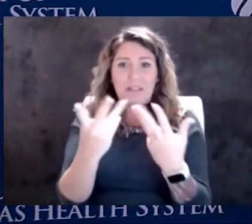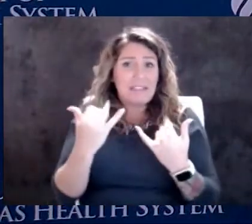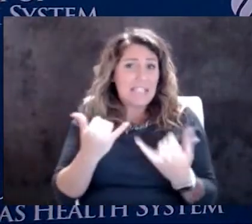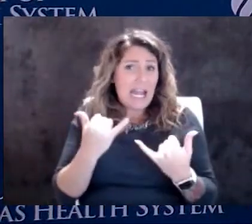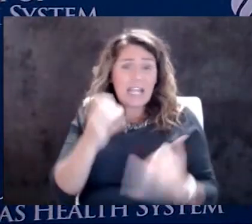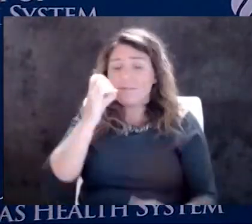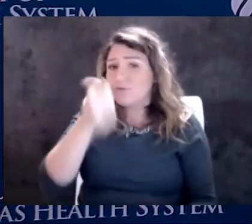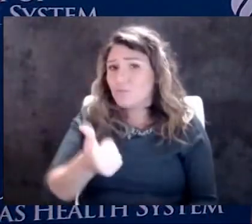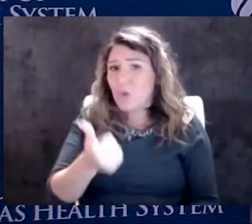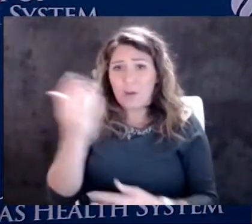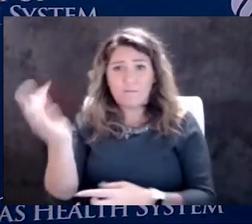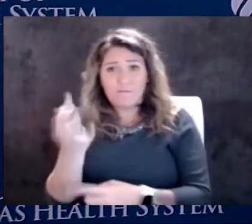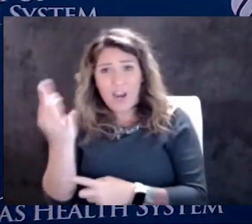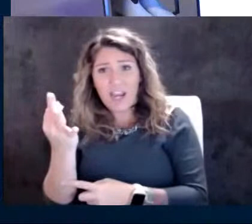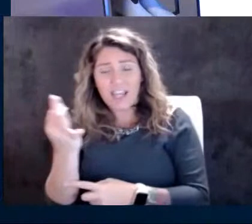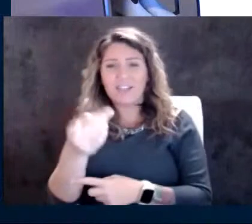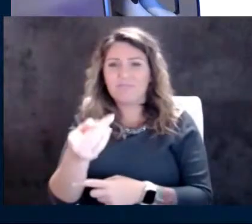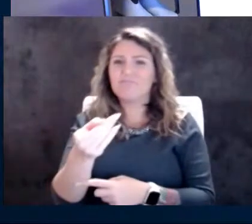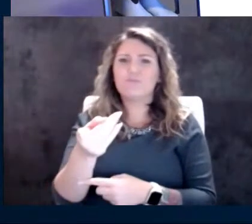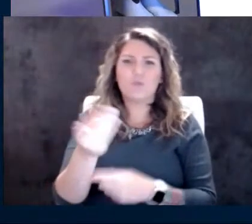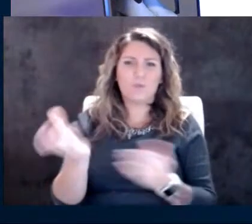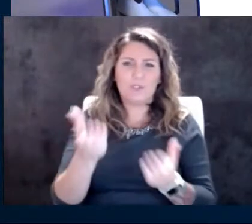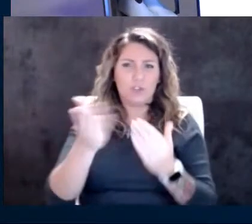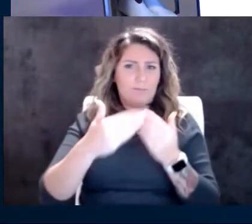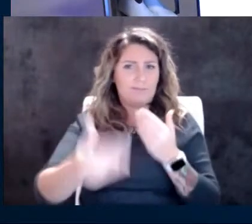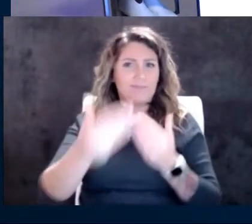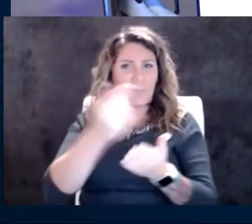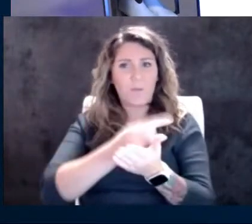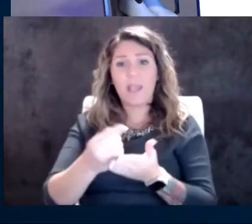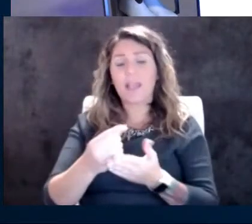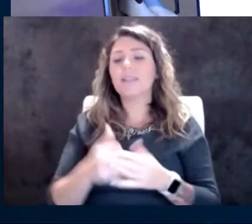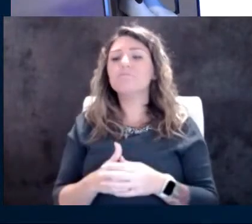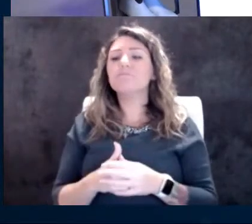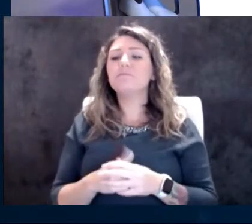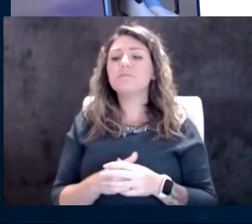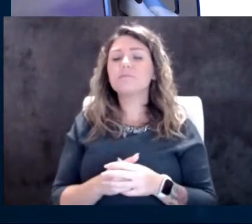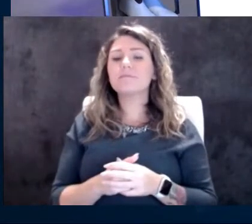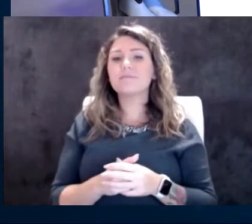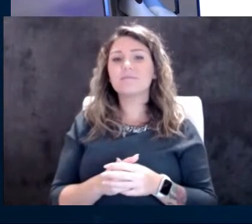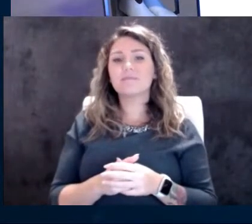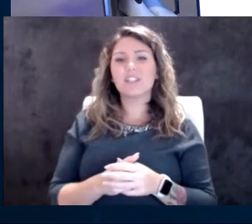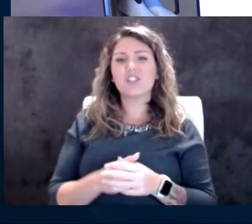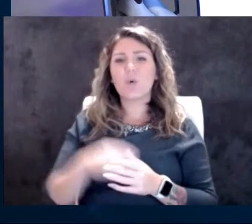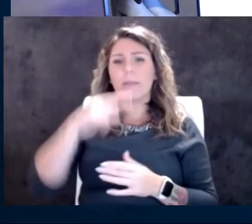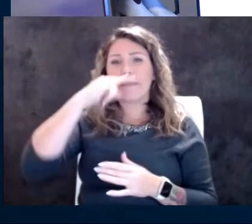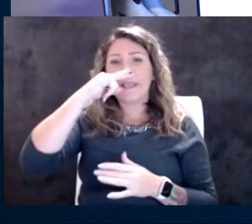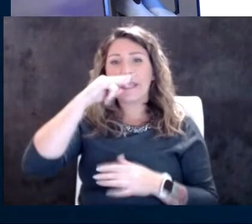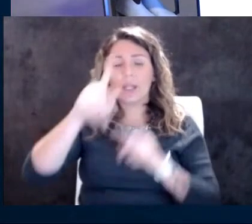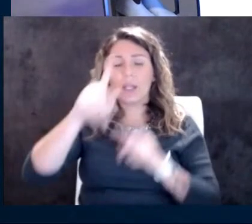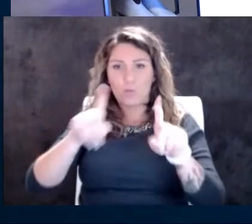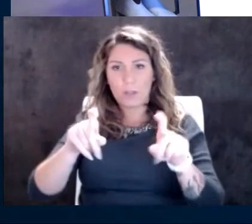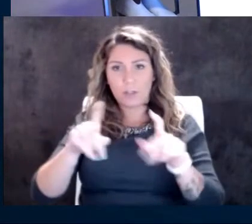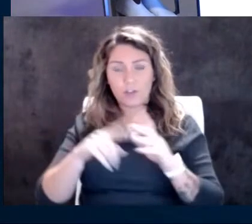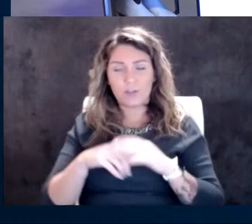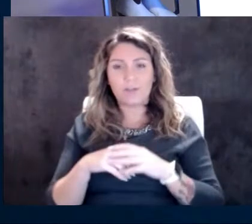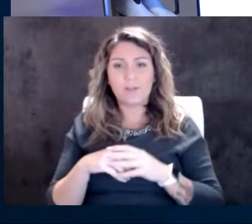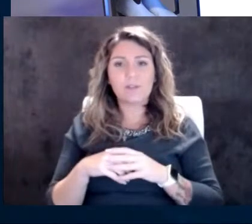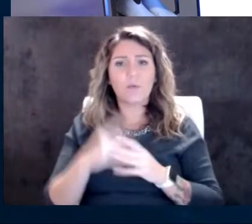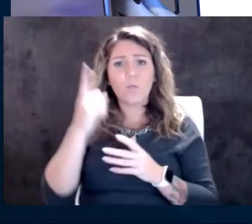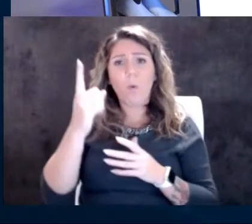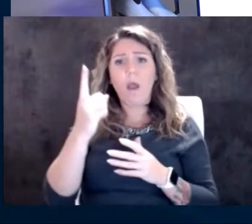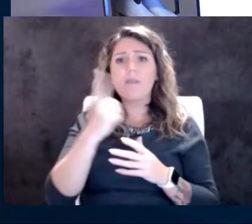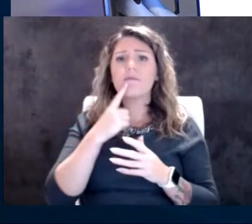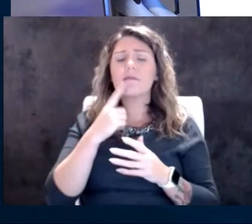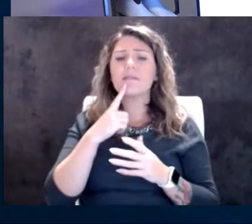because I think you're in the rest of the week. So I want to try to get to some of these kid questions, and we're getting one that's kind of along the